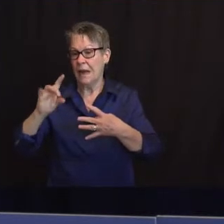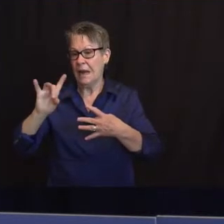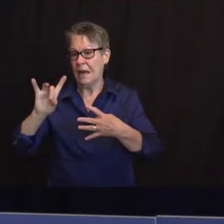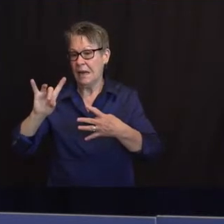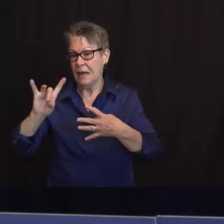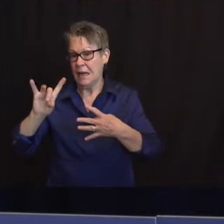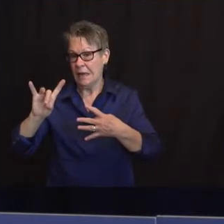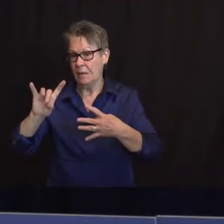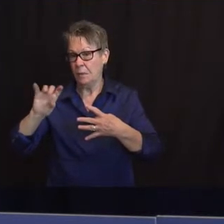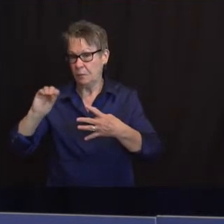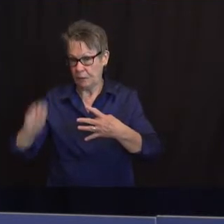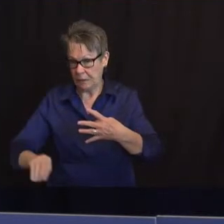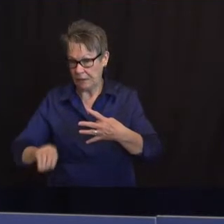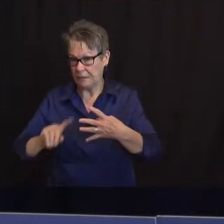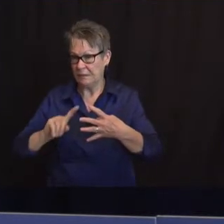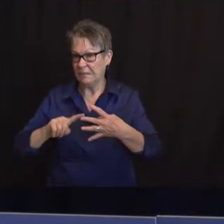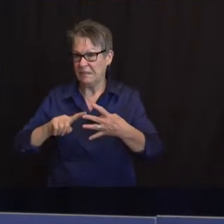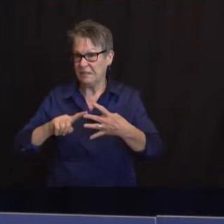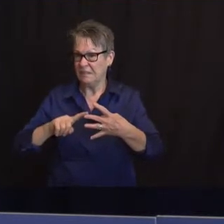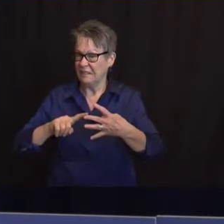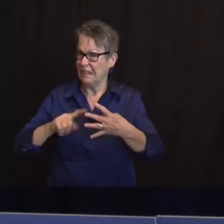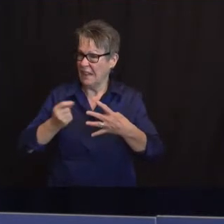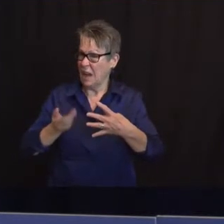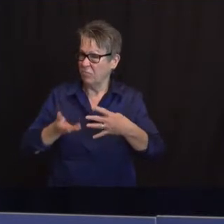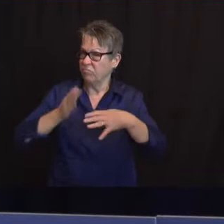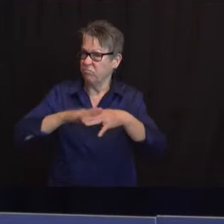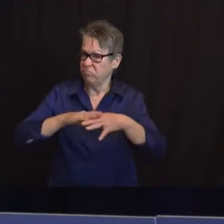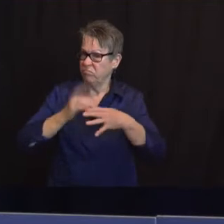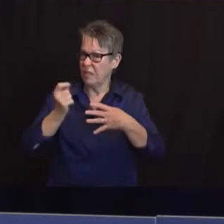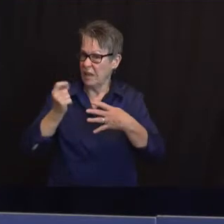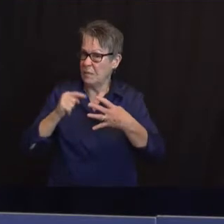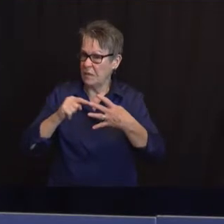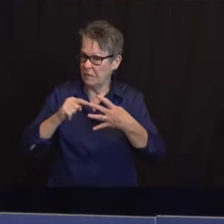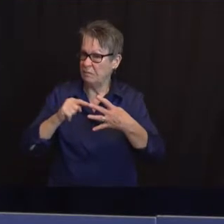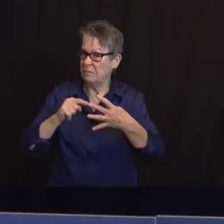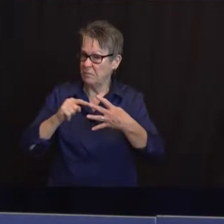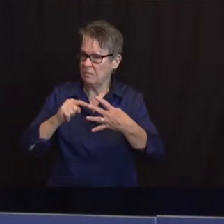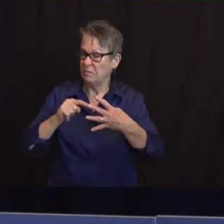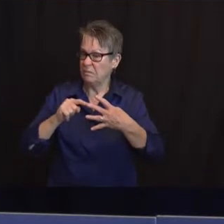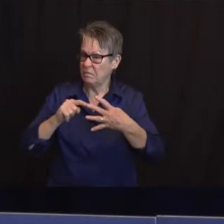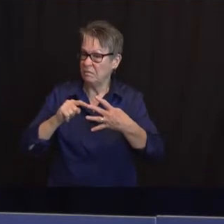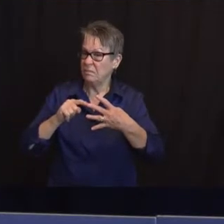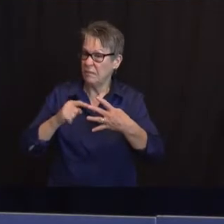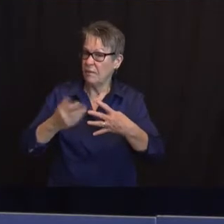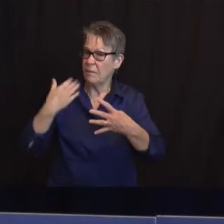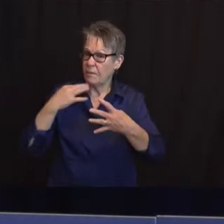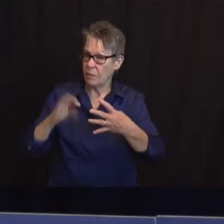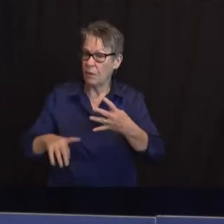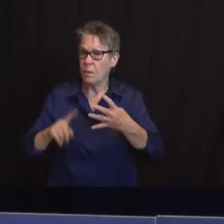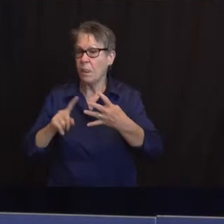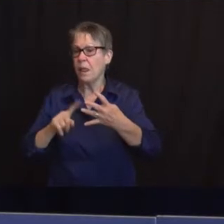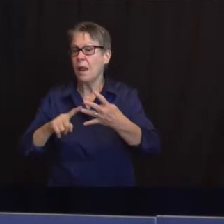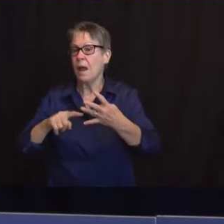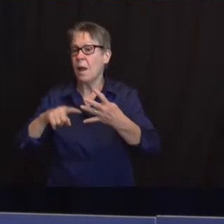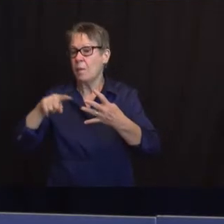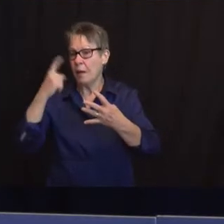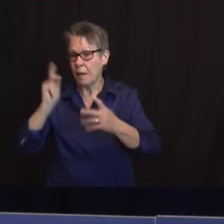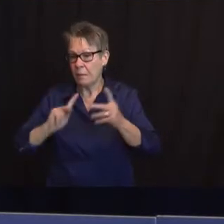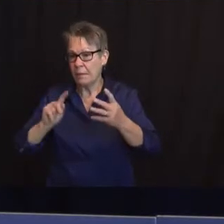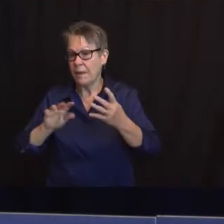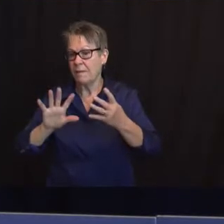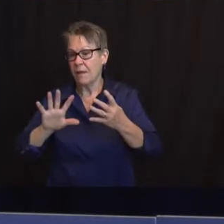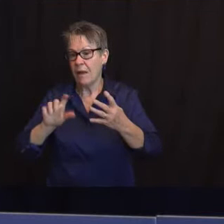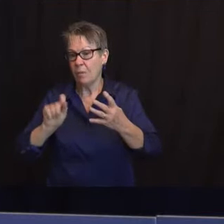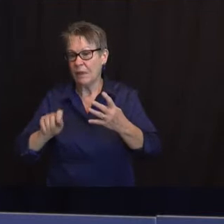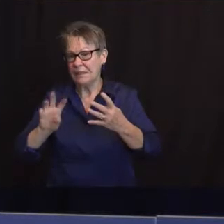9.18%. That is up about 4 points from the beginning of February. Black, 5.76%.